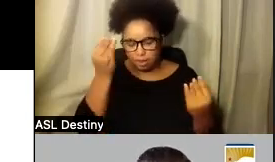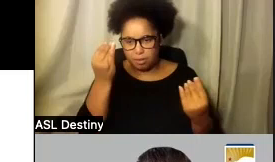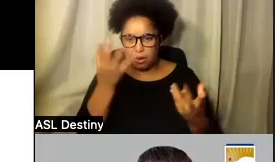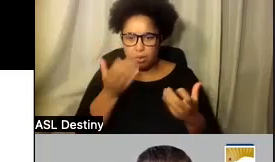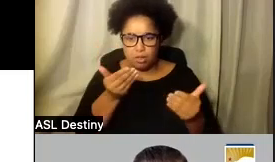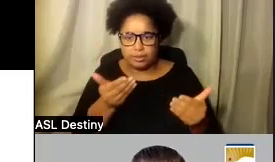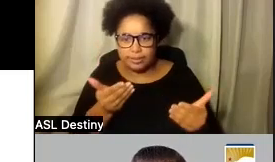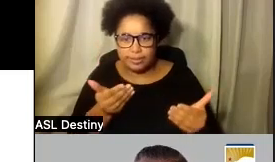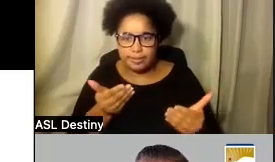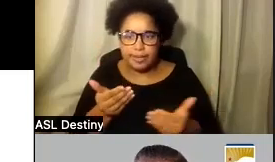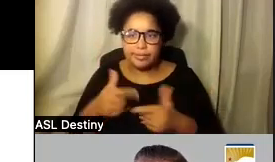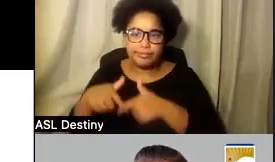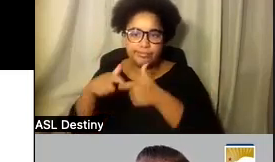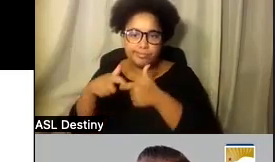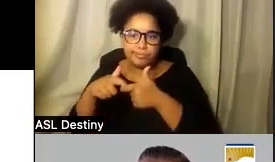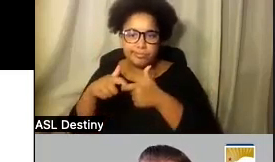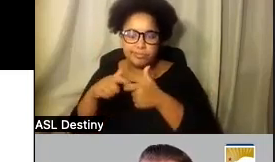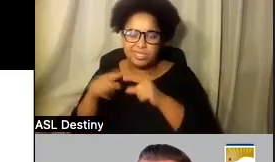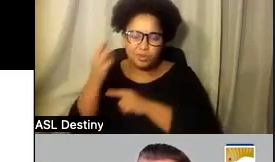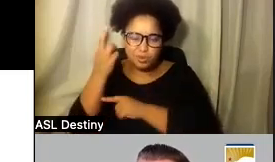have shelved for various reasons,